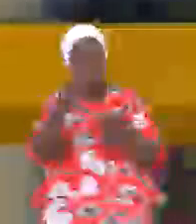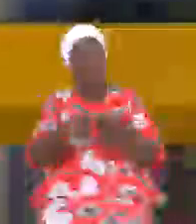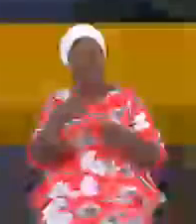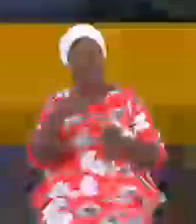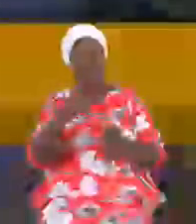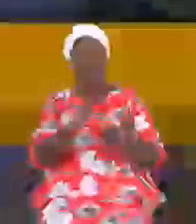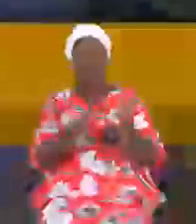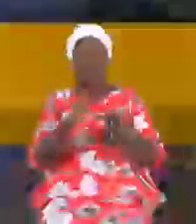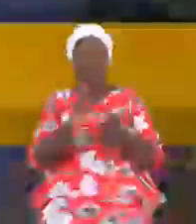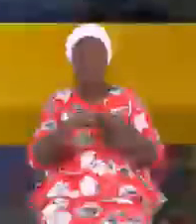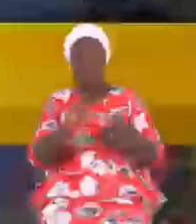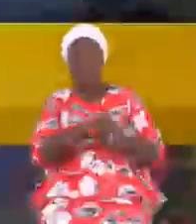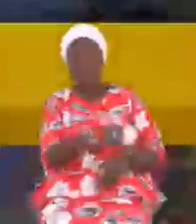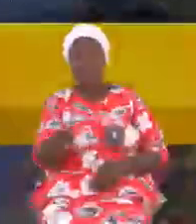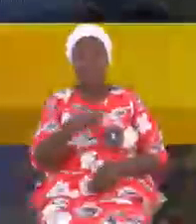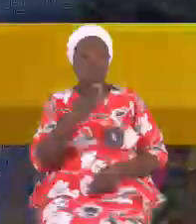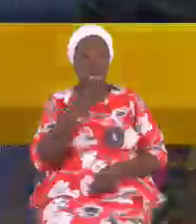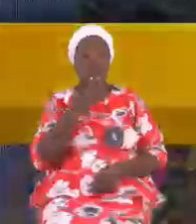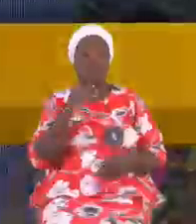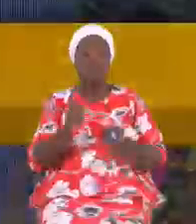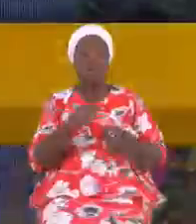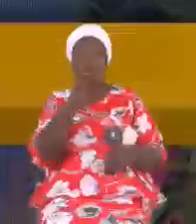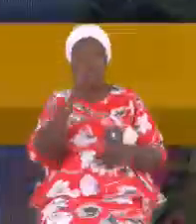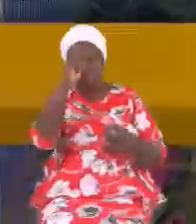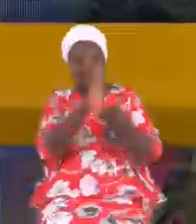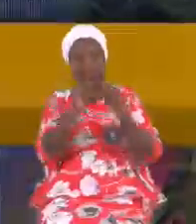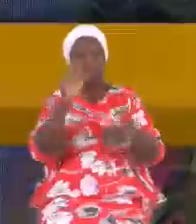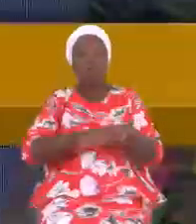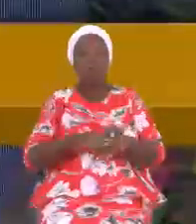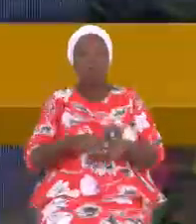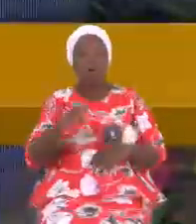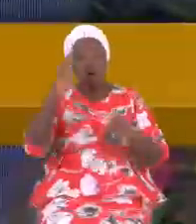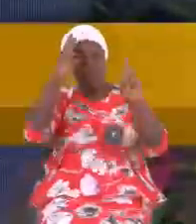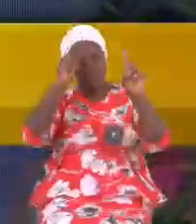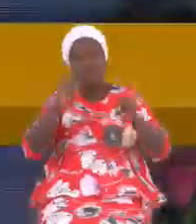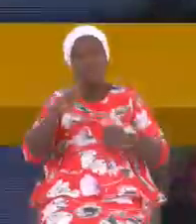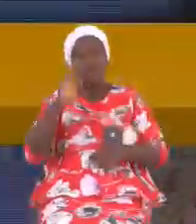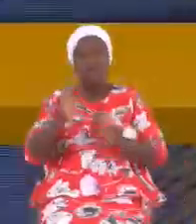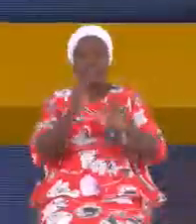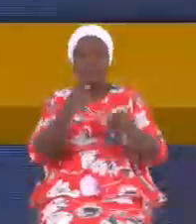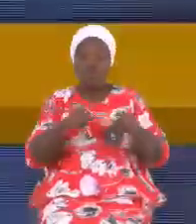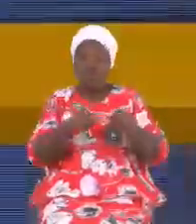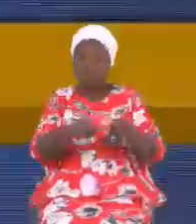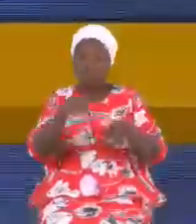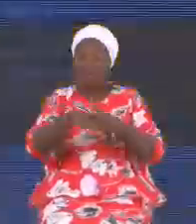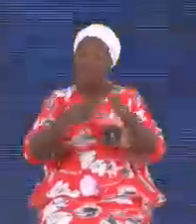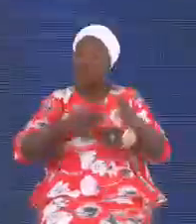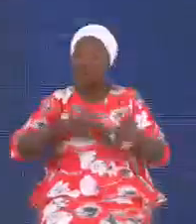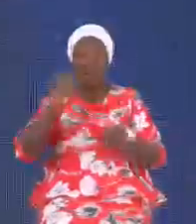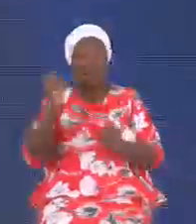those Jews which believed on him, if ye continue in my